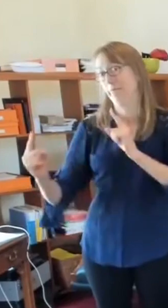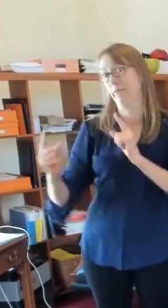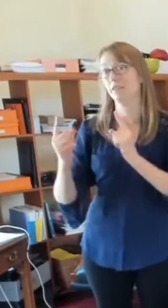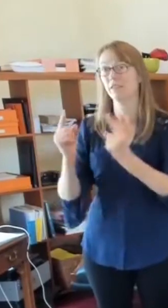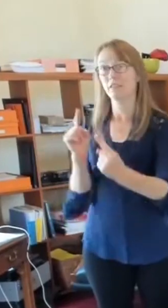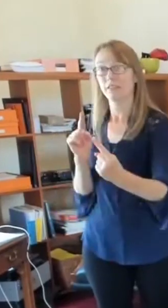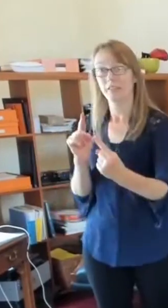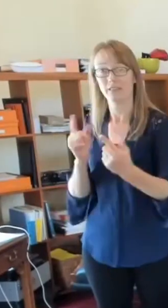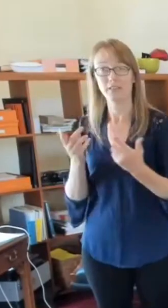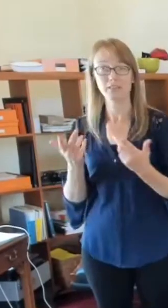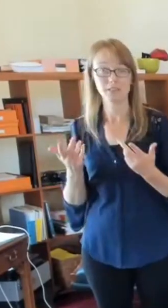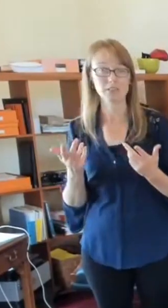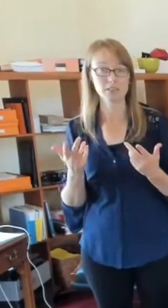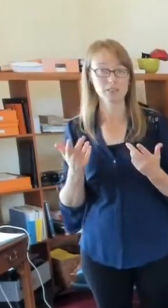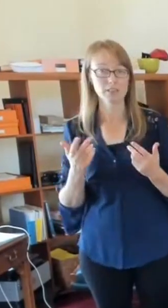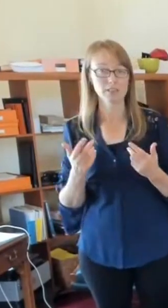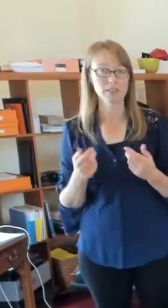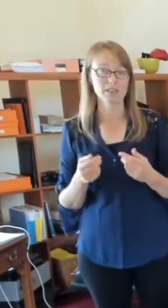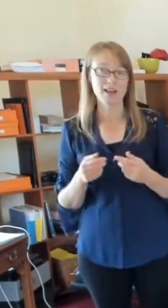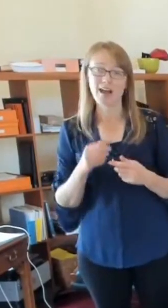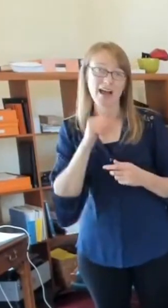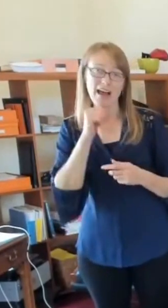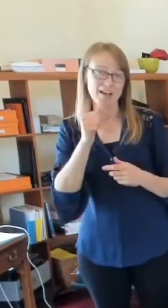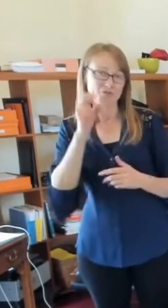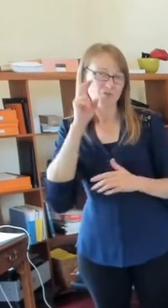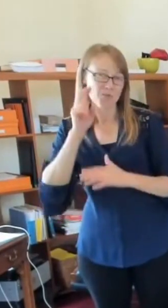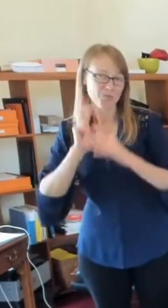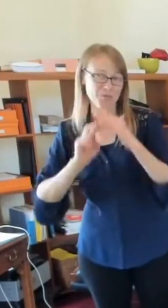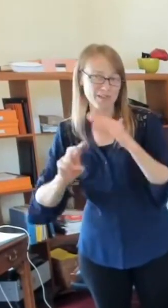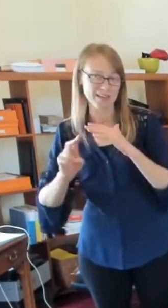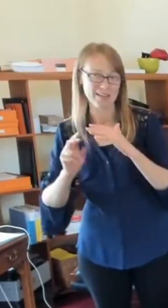see those being allowed for a while.